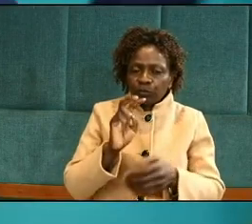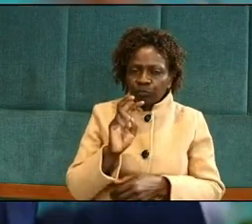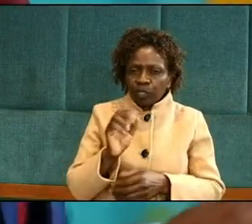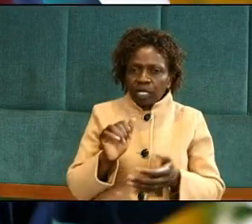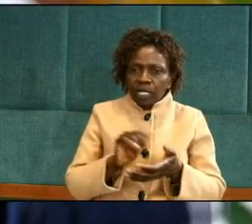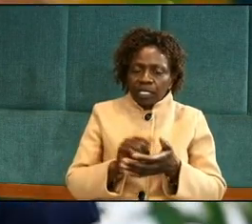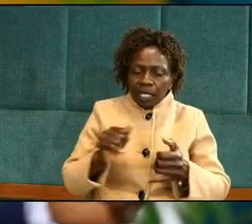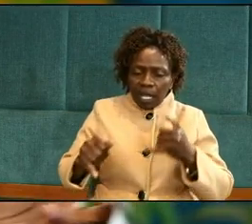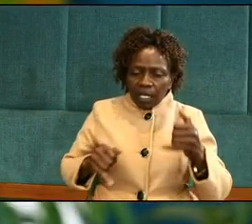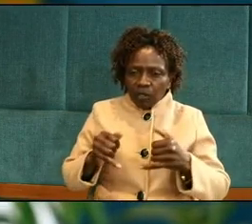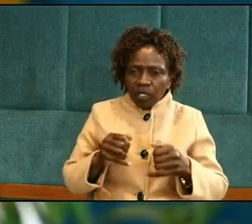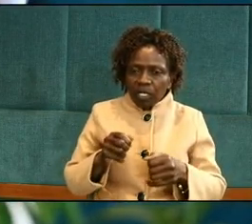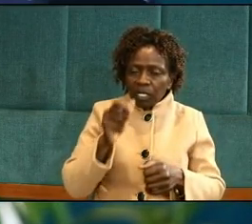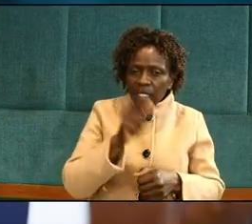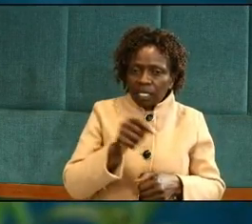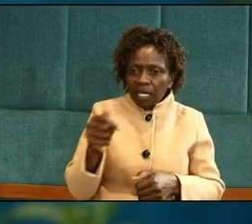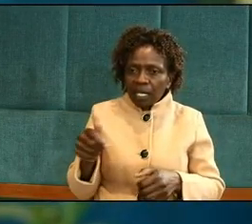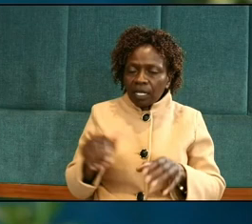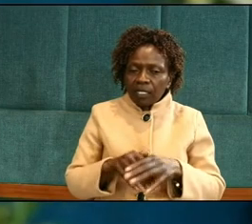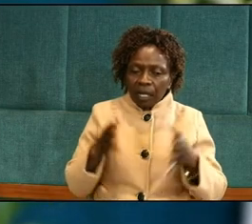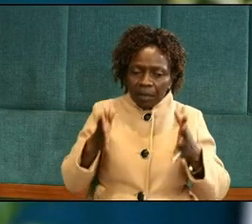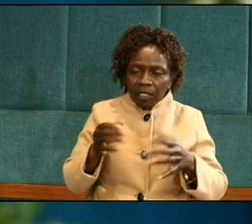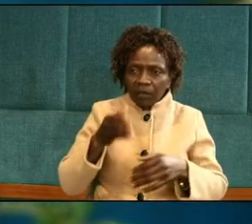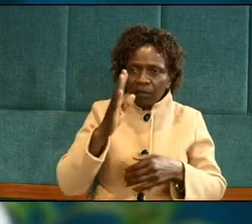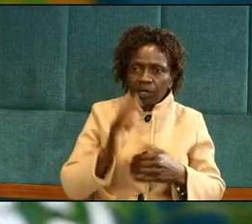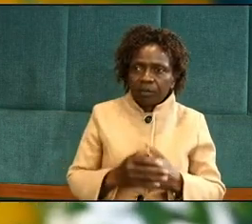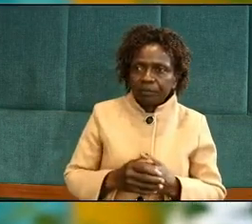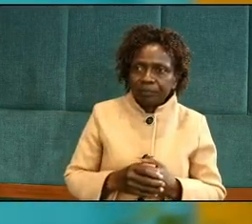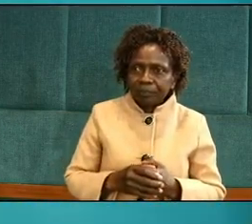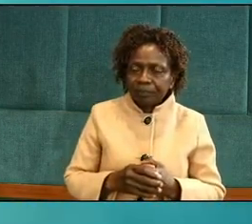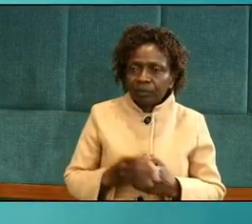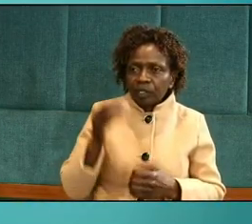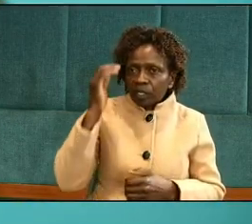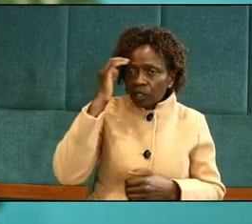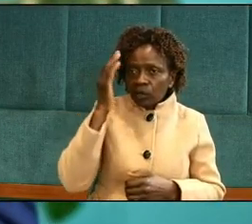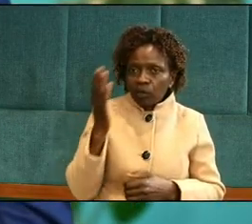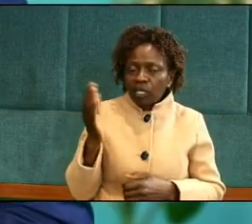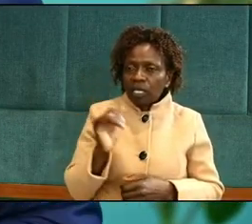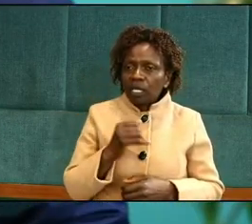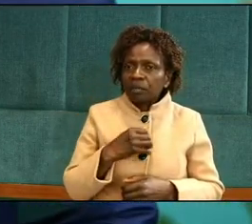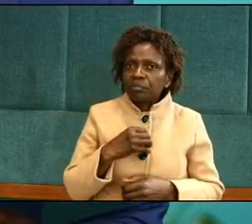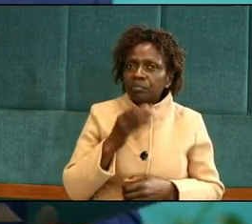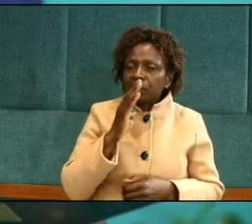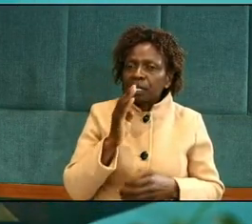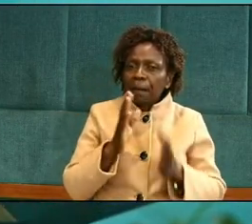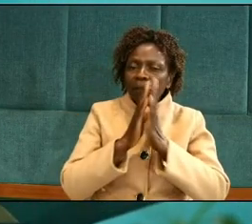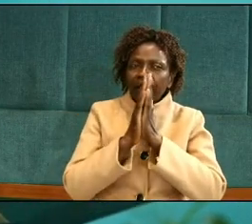is enjoying each other in the presence of God. You know, I have been